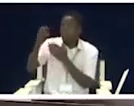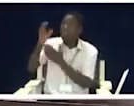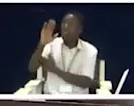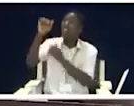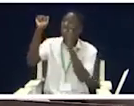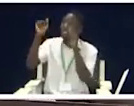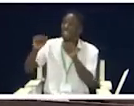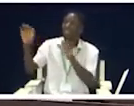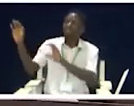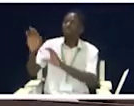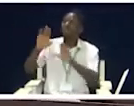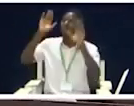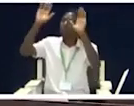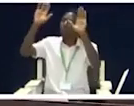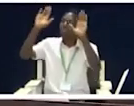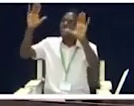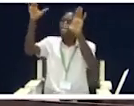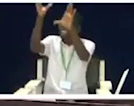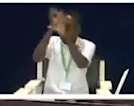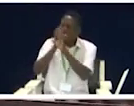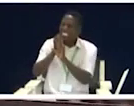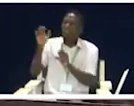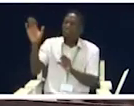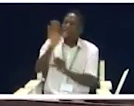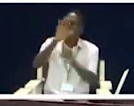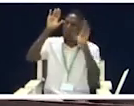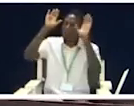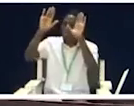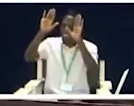anywhere, receive your wonders in the name of Jesus.